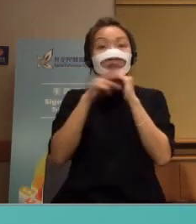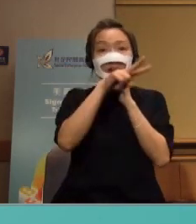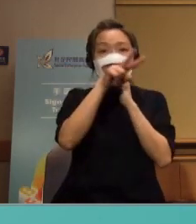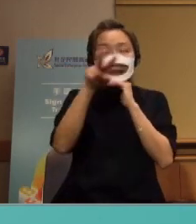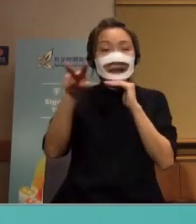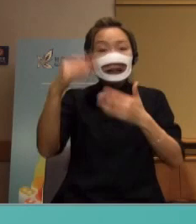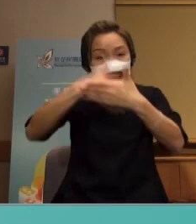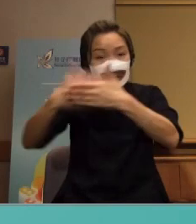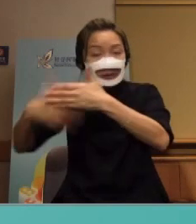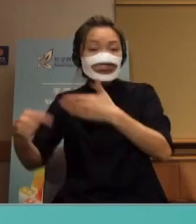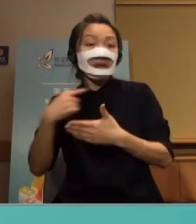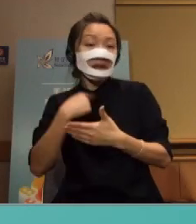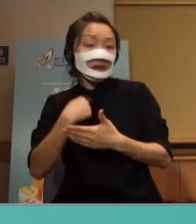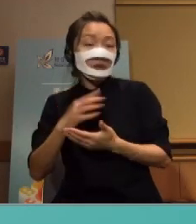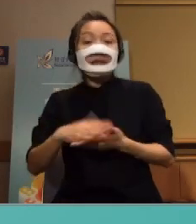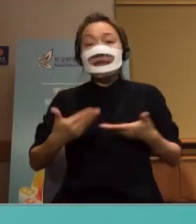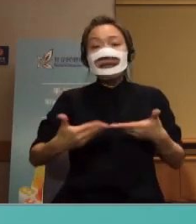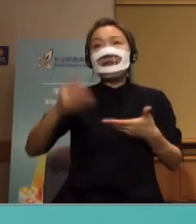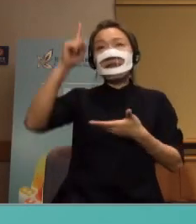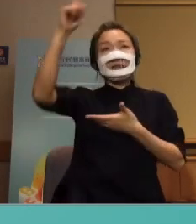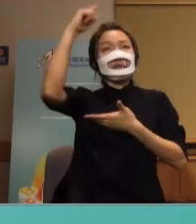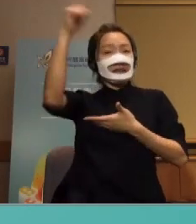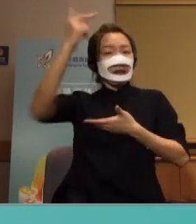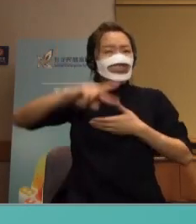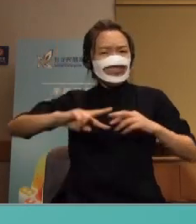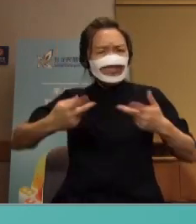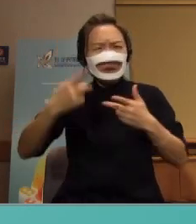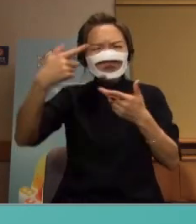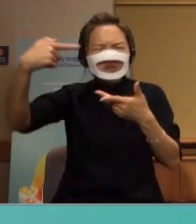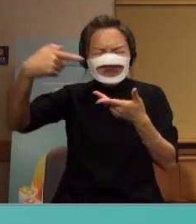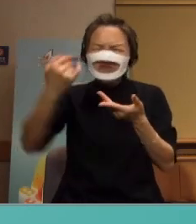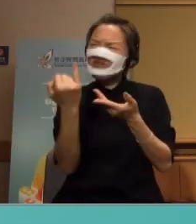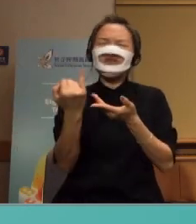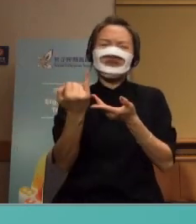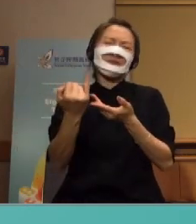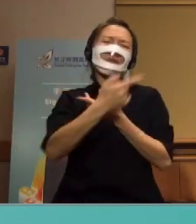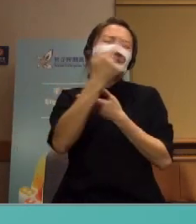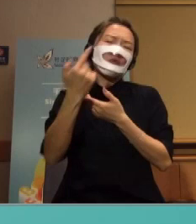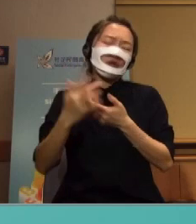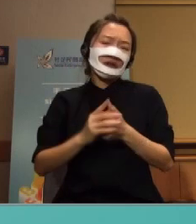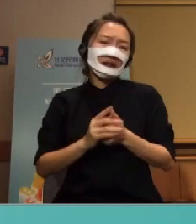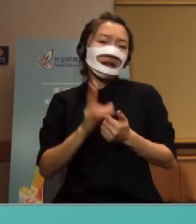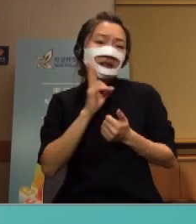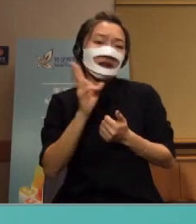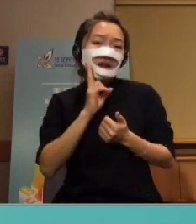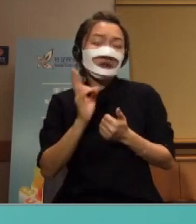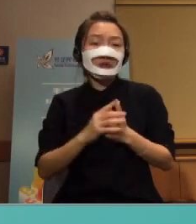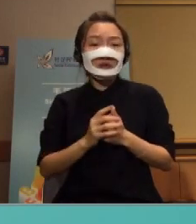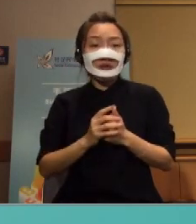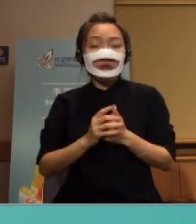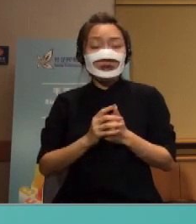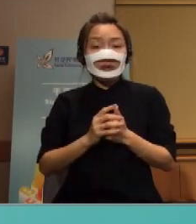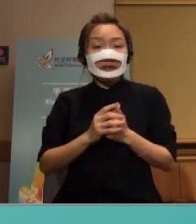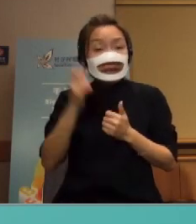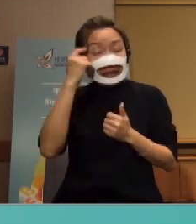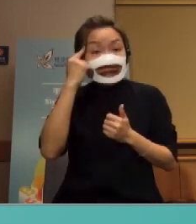right? People don't really have any key motivational pillar to sort of do something action-oriented. And then there's a lot of details around carbon markets,